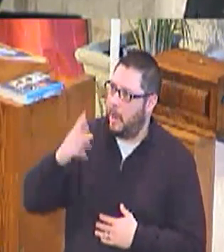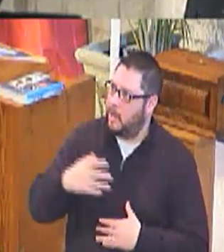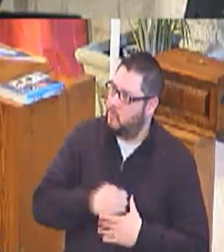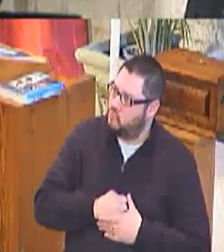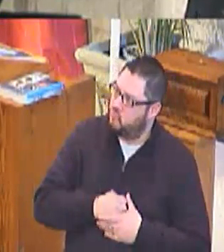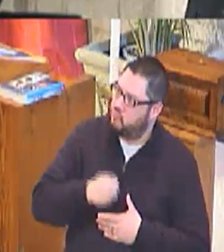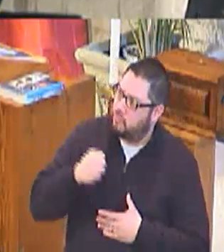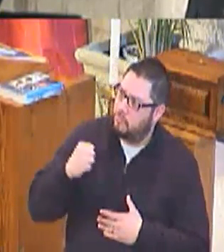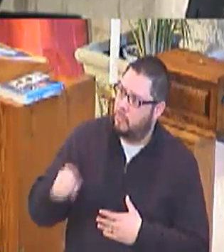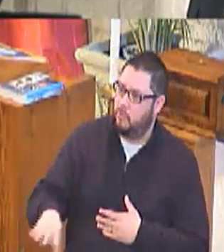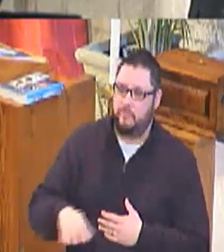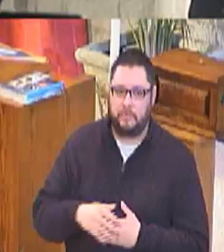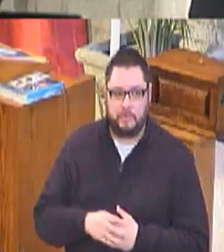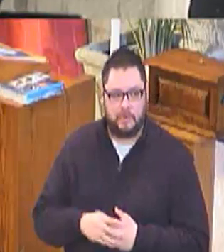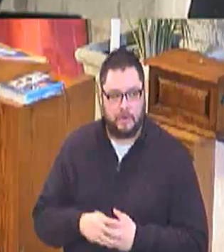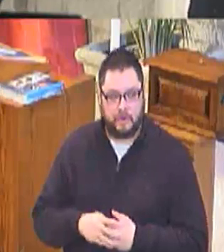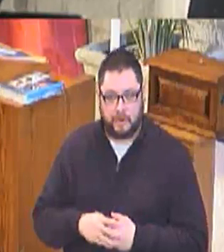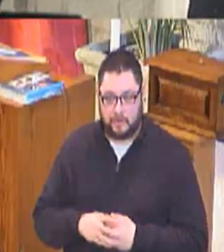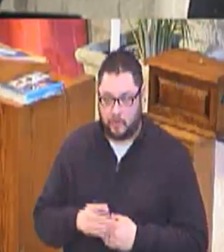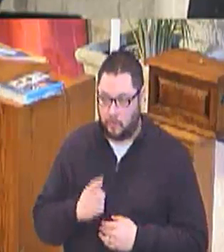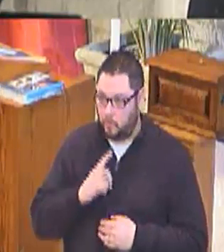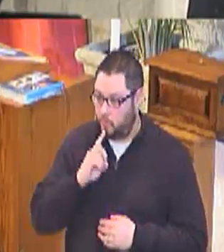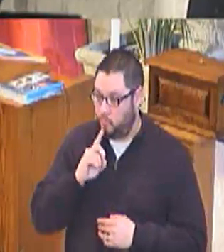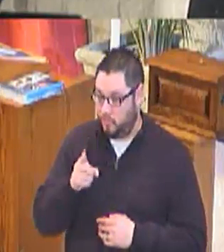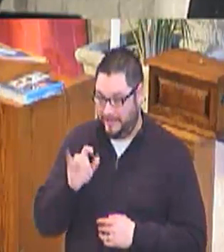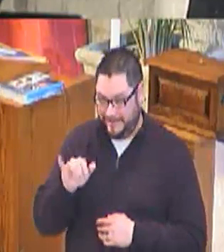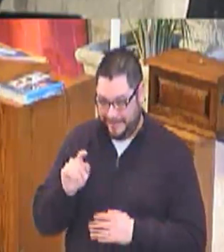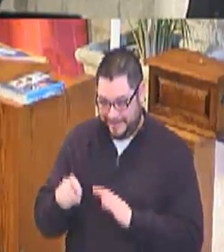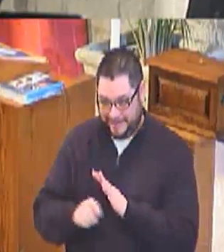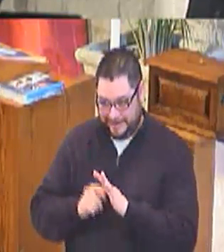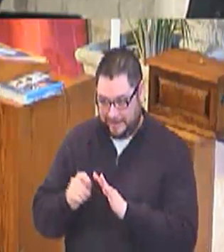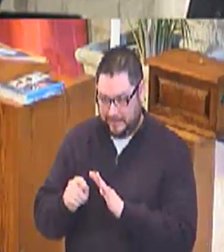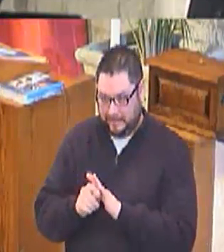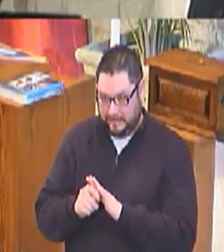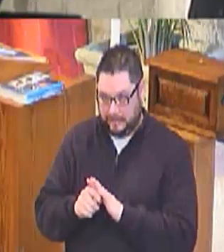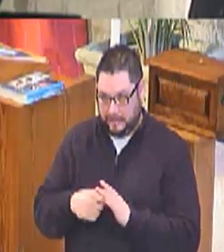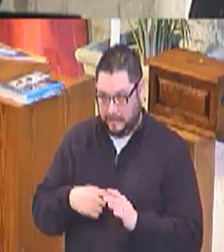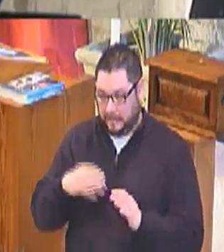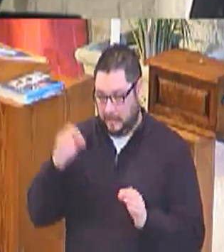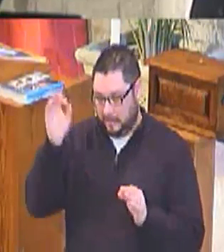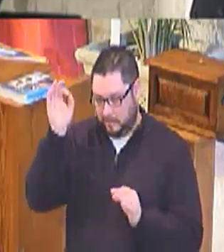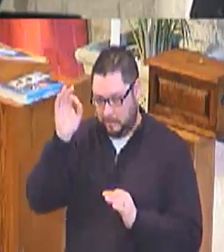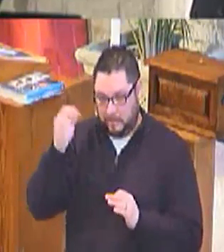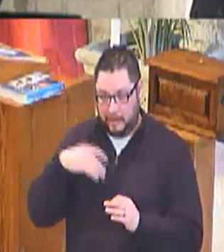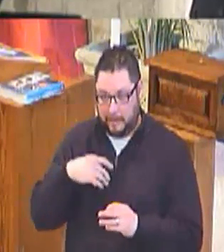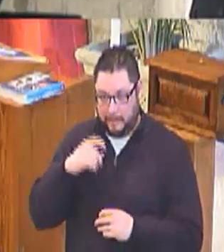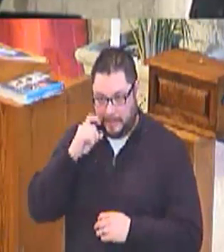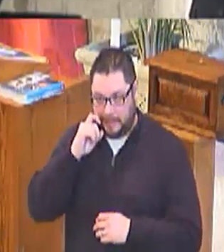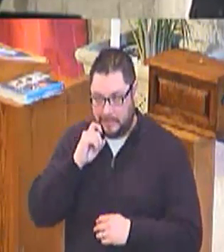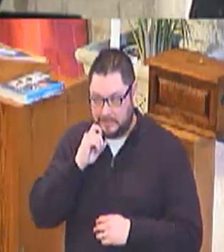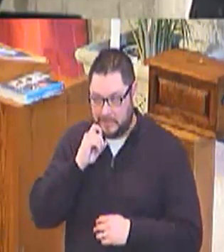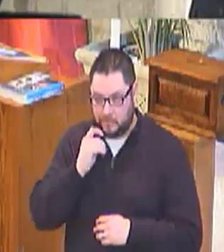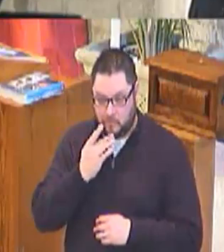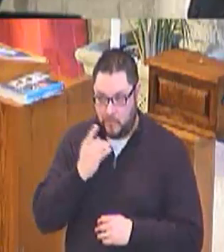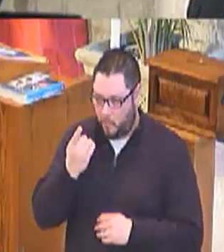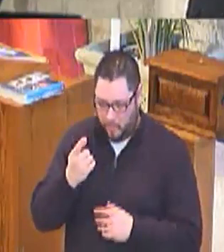it. Little did I know at that time that my sexual orientation was one of the greatest gifts